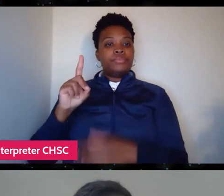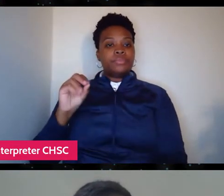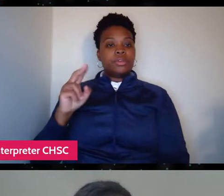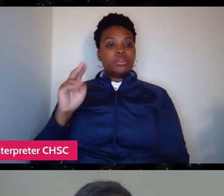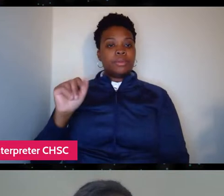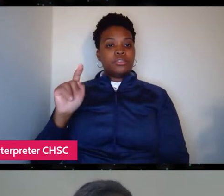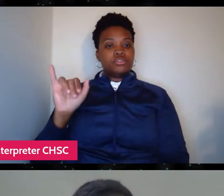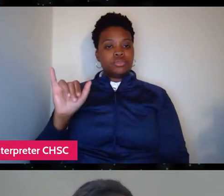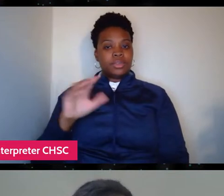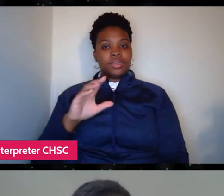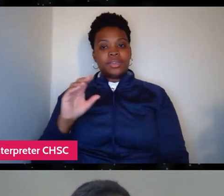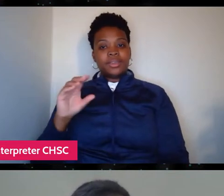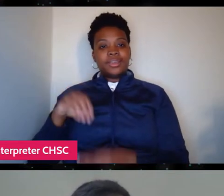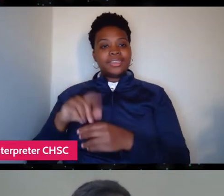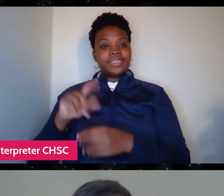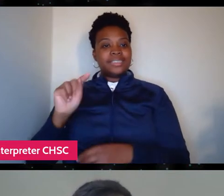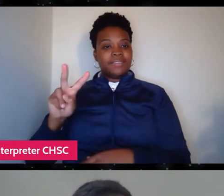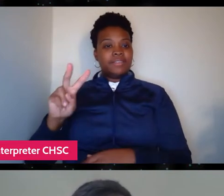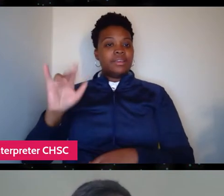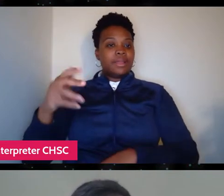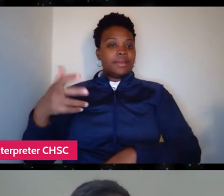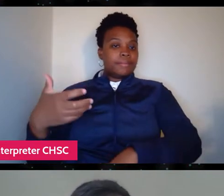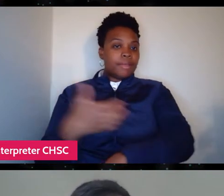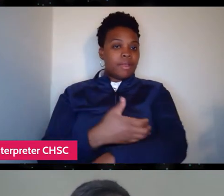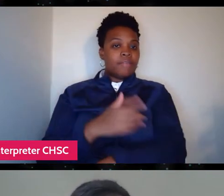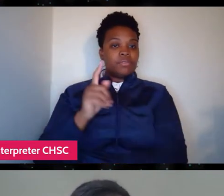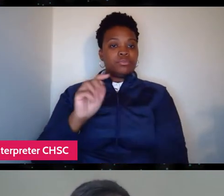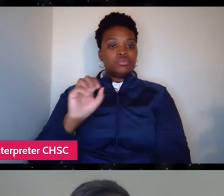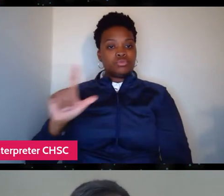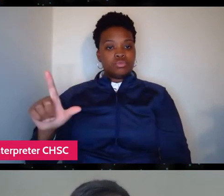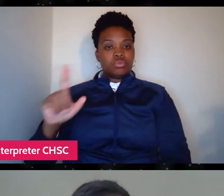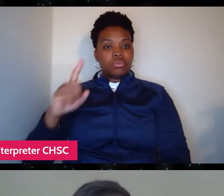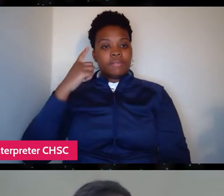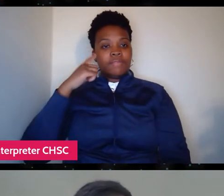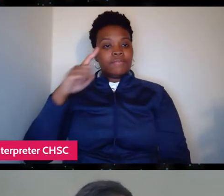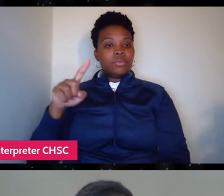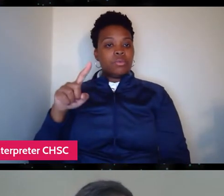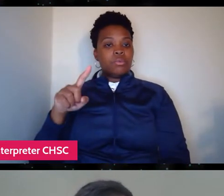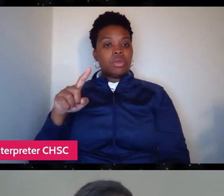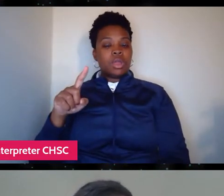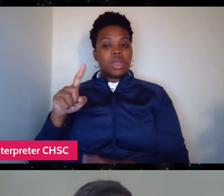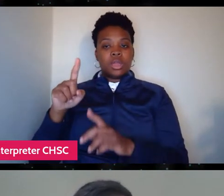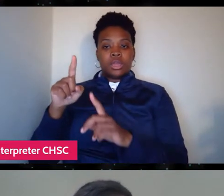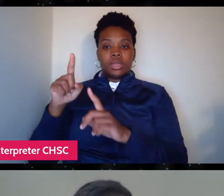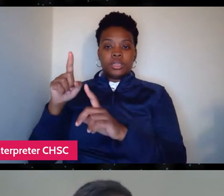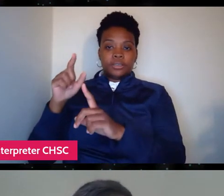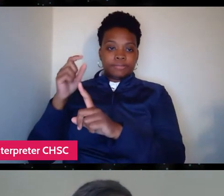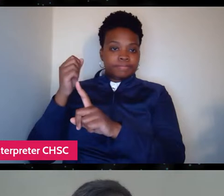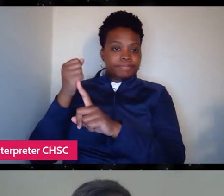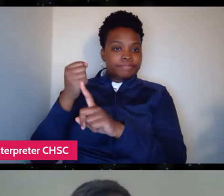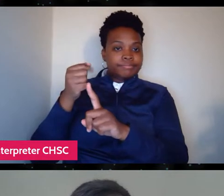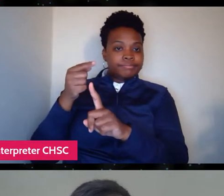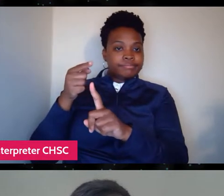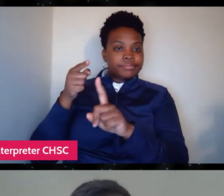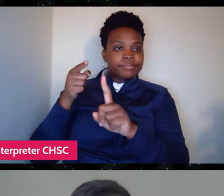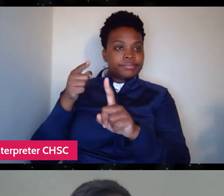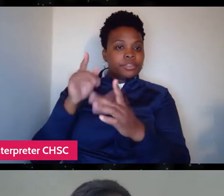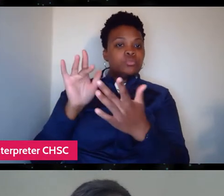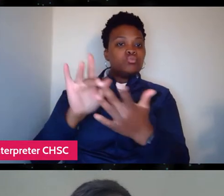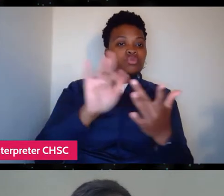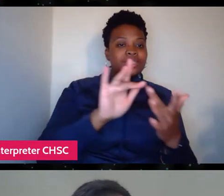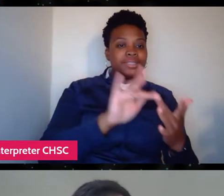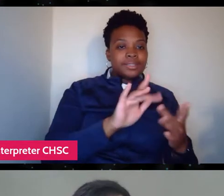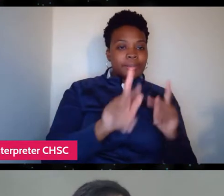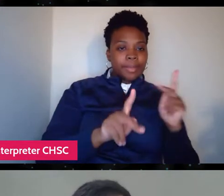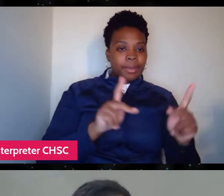television is such a powerful tool for reaching people, for